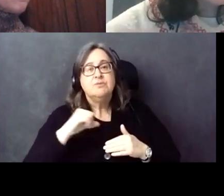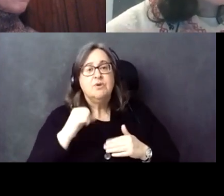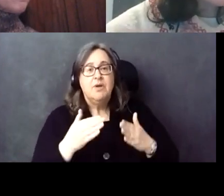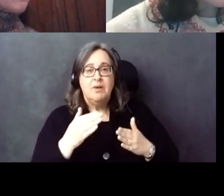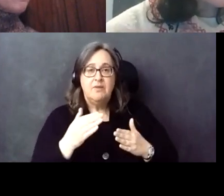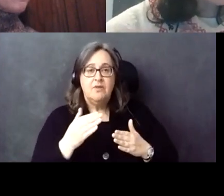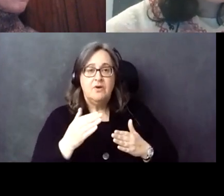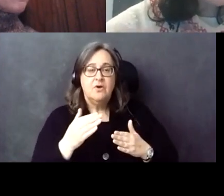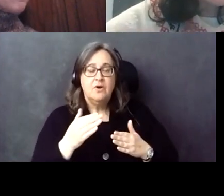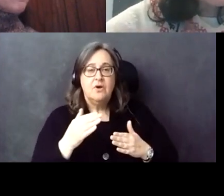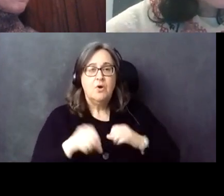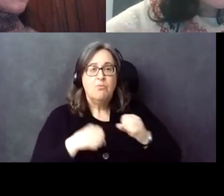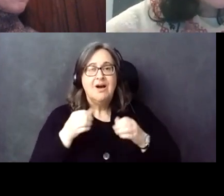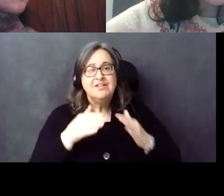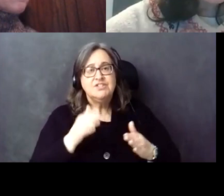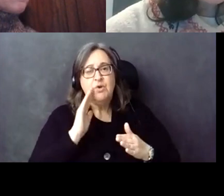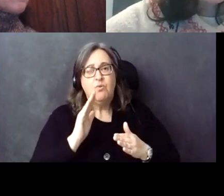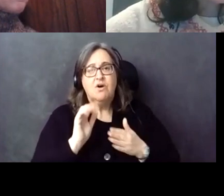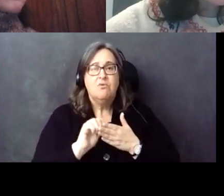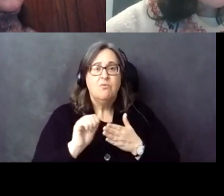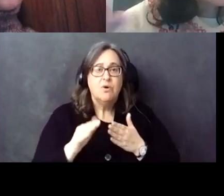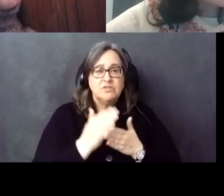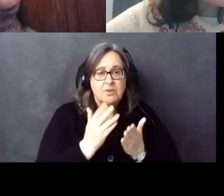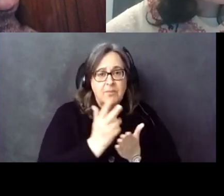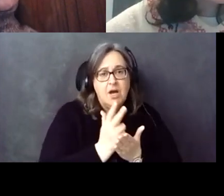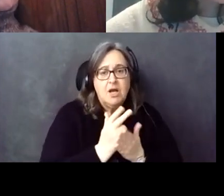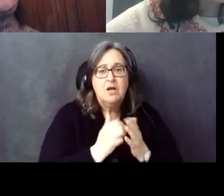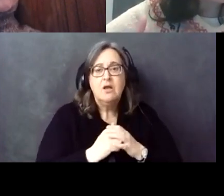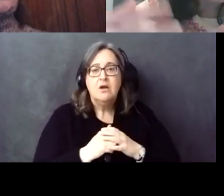lanes would take away parking, or there was like